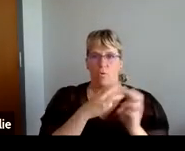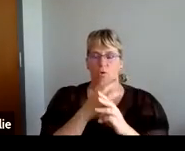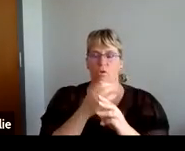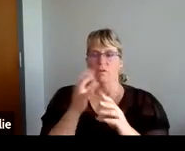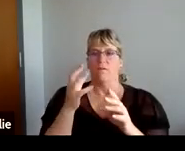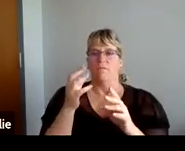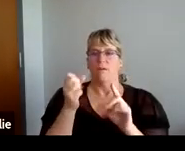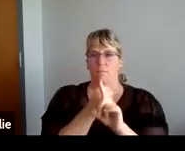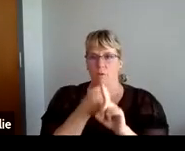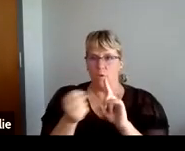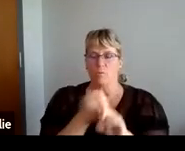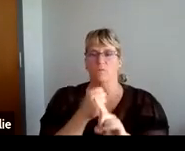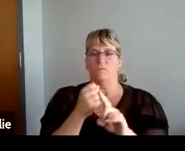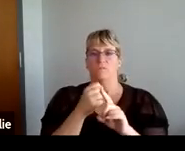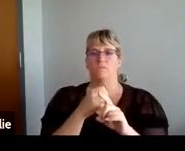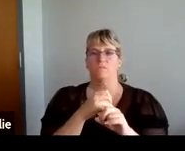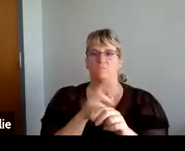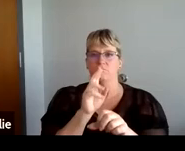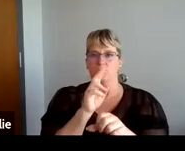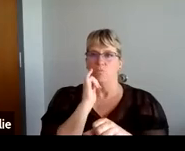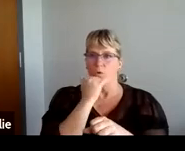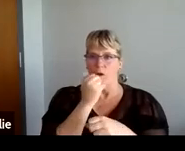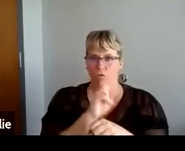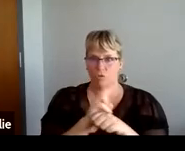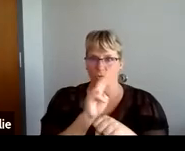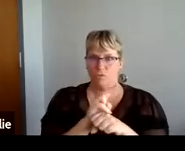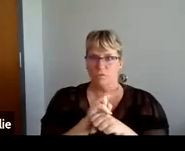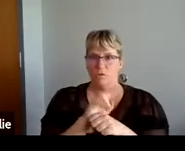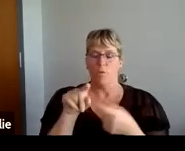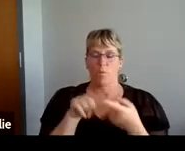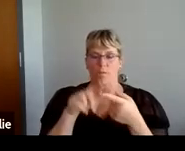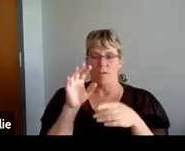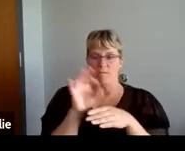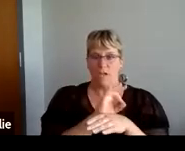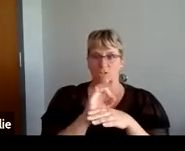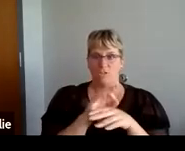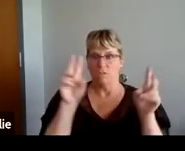abuse. When their functioning is quote unquote normal,